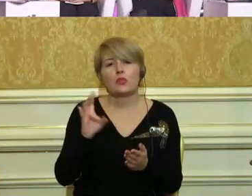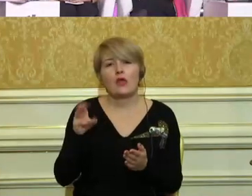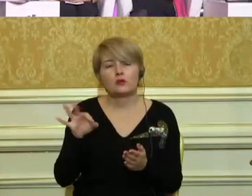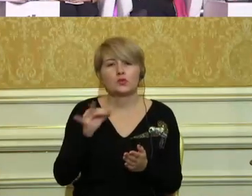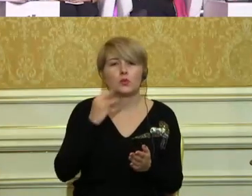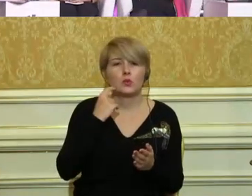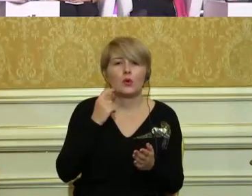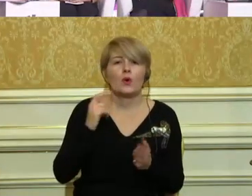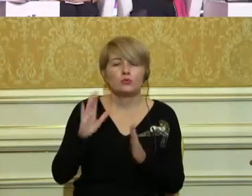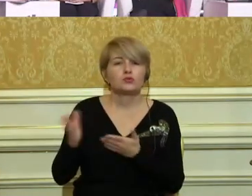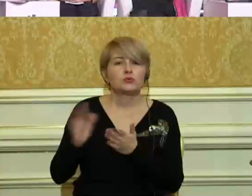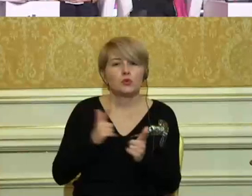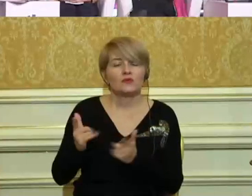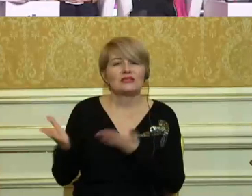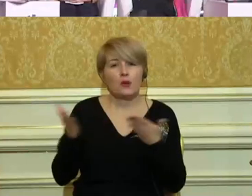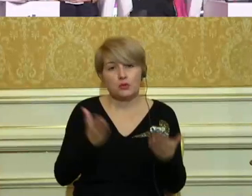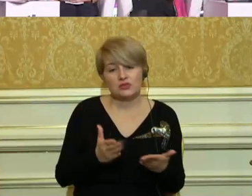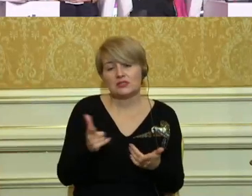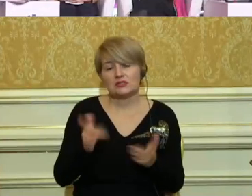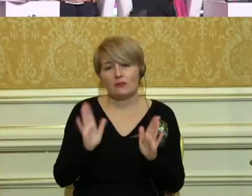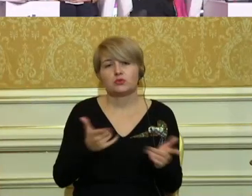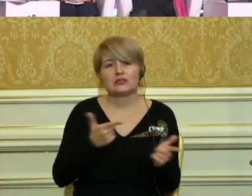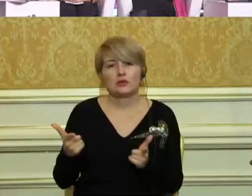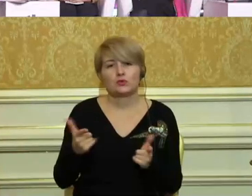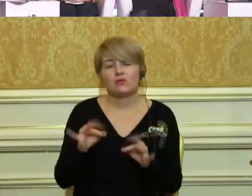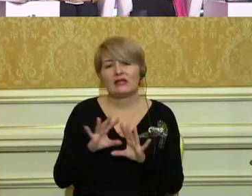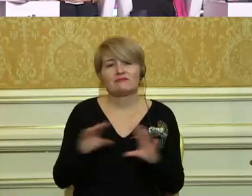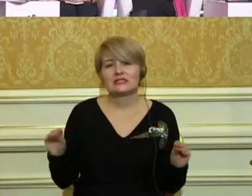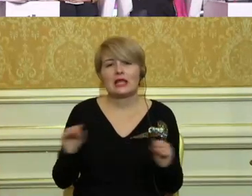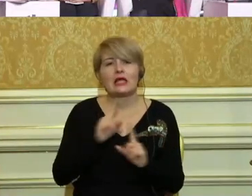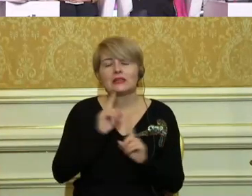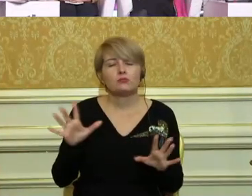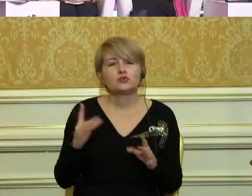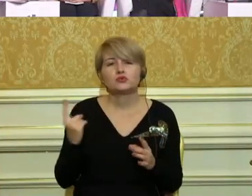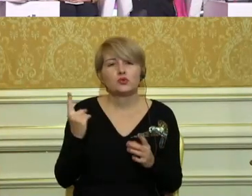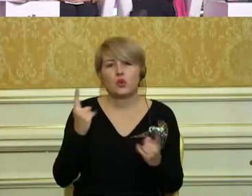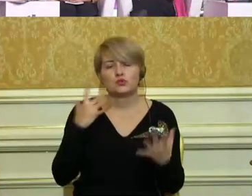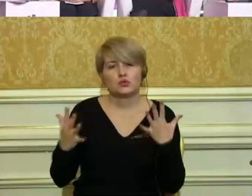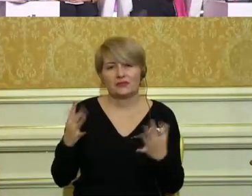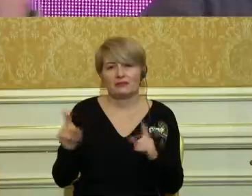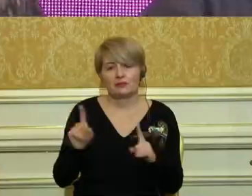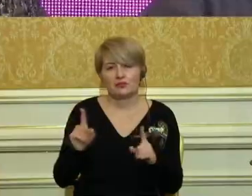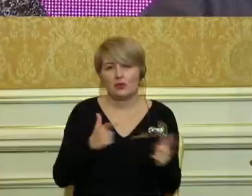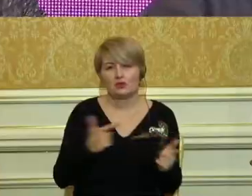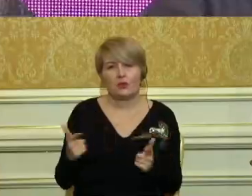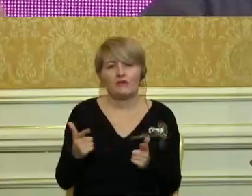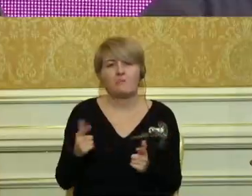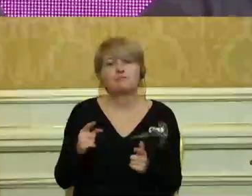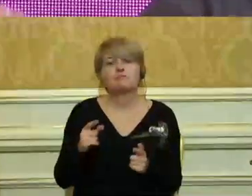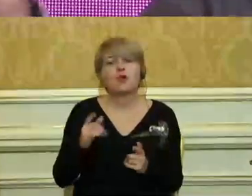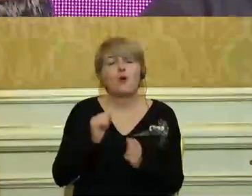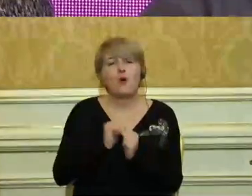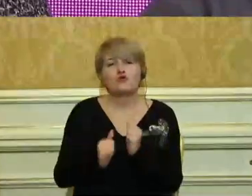you, you will be ready. That's it. It will be no doubts that you are ready. So every reform,